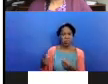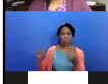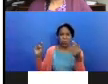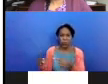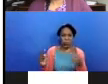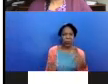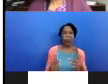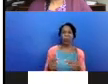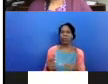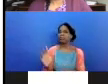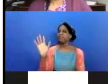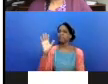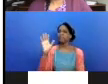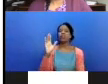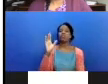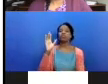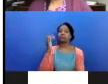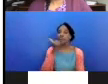says, and the son says,